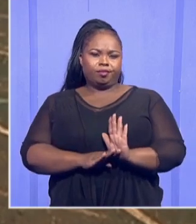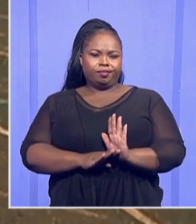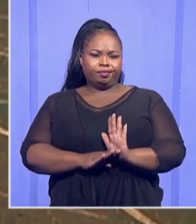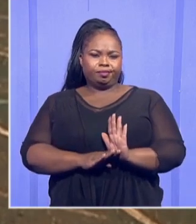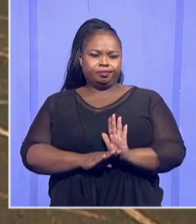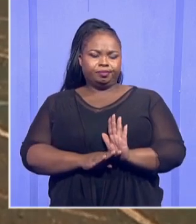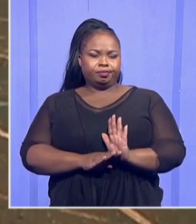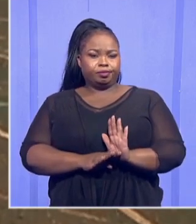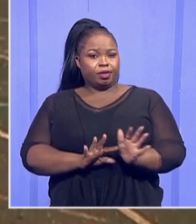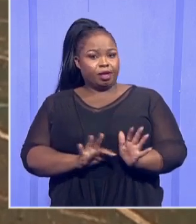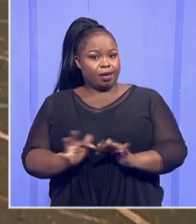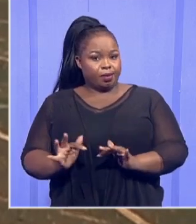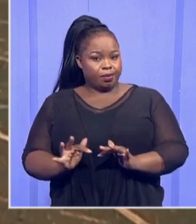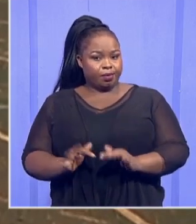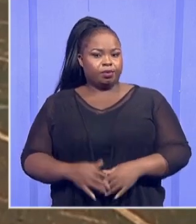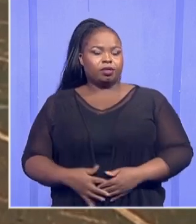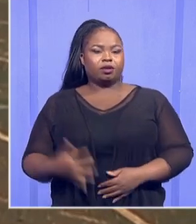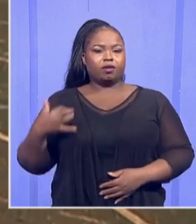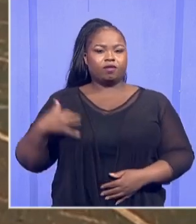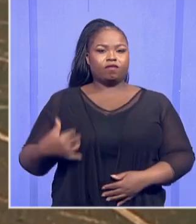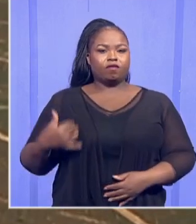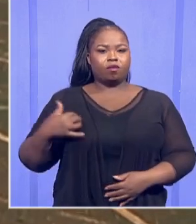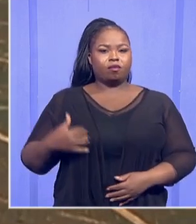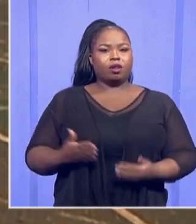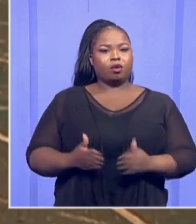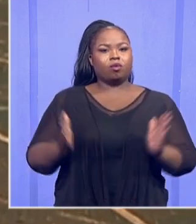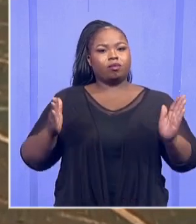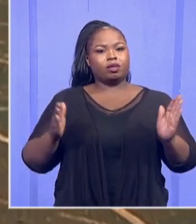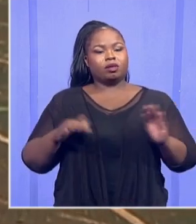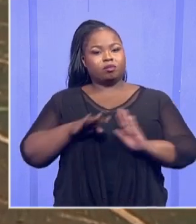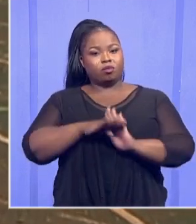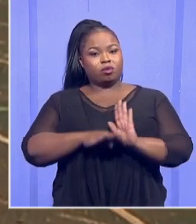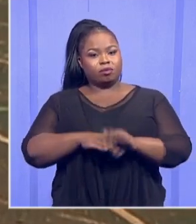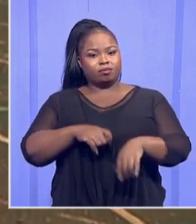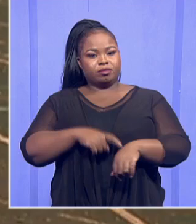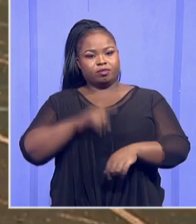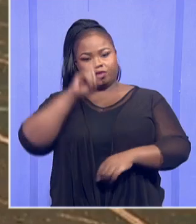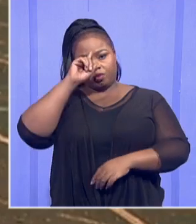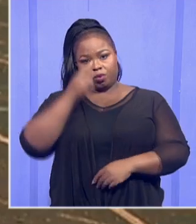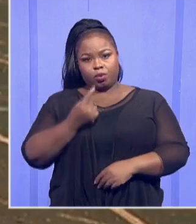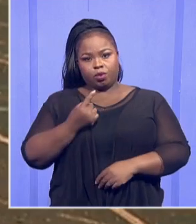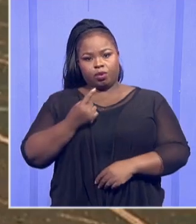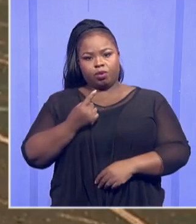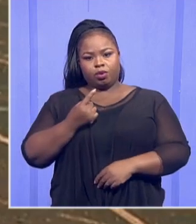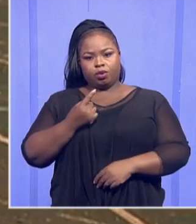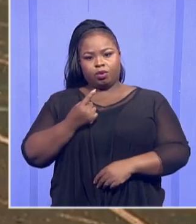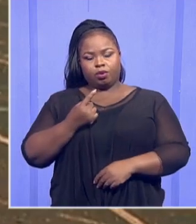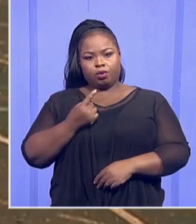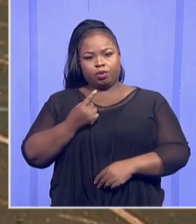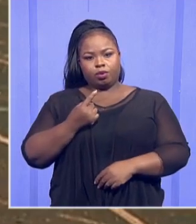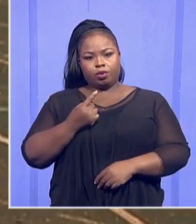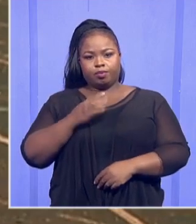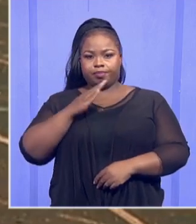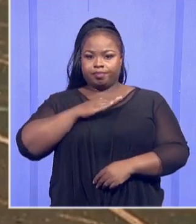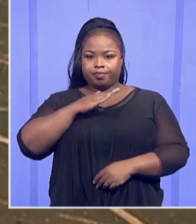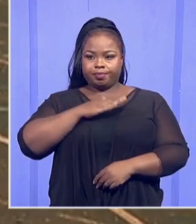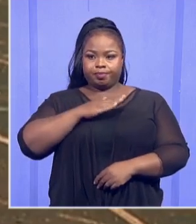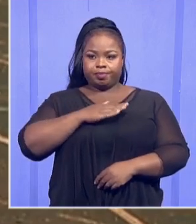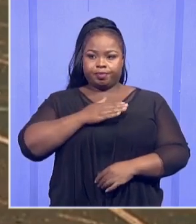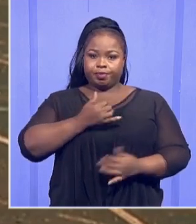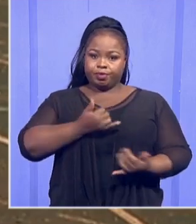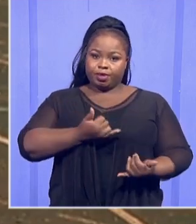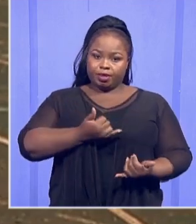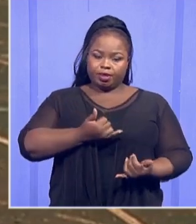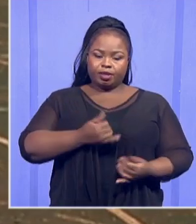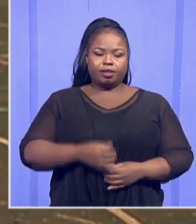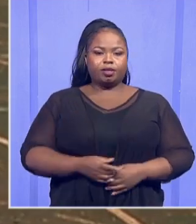a way that there's a formal opening program that is scheduled to start at 1 p.m. this afternoon. And then after